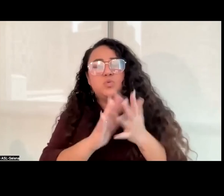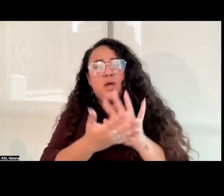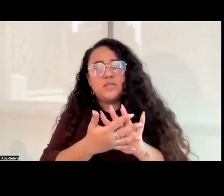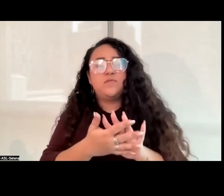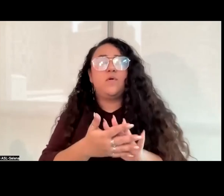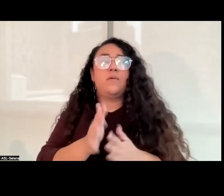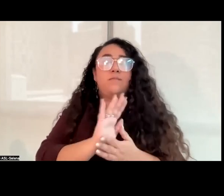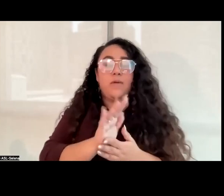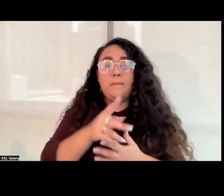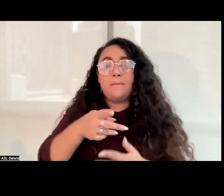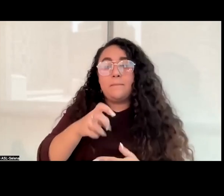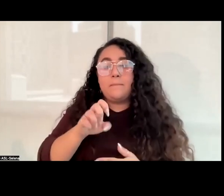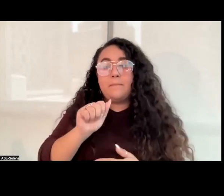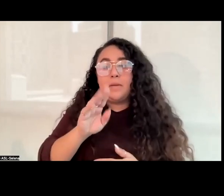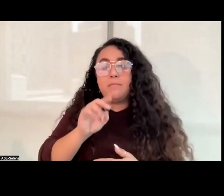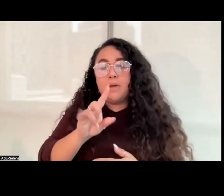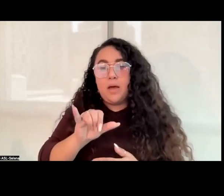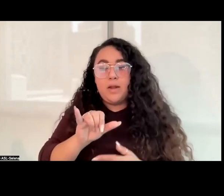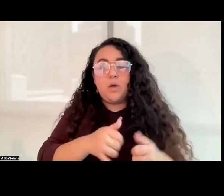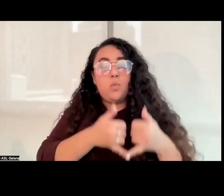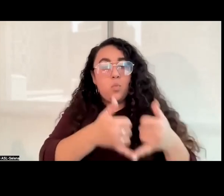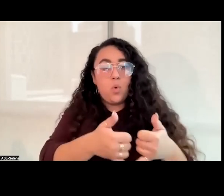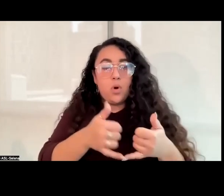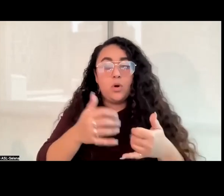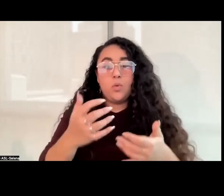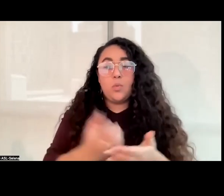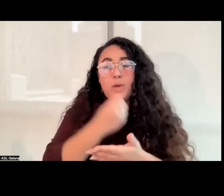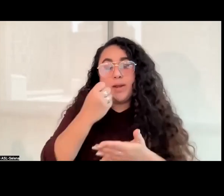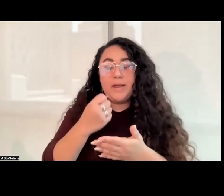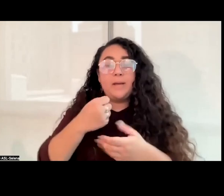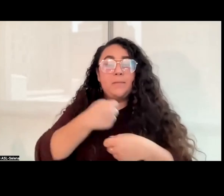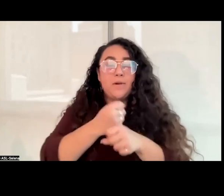Peabody award-winning production company that